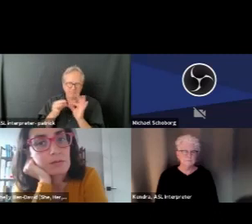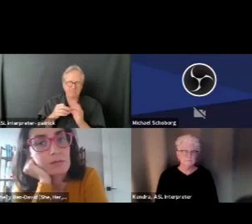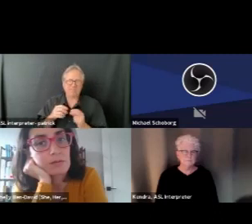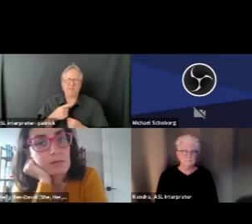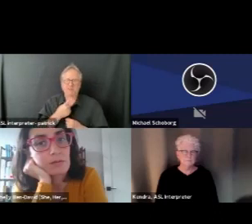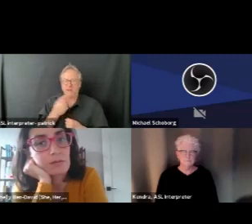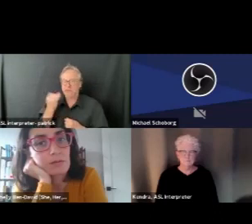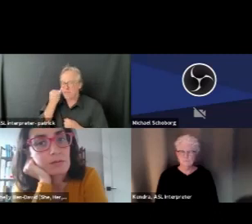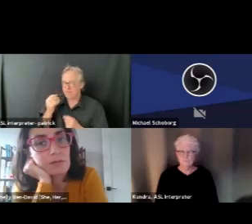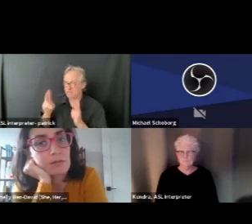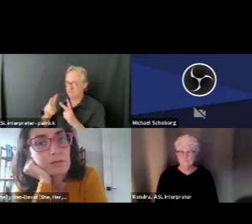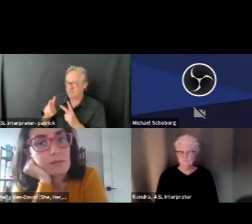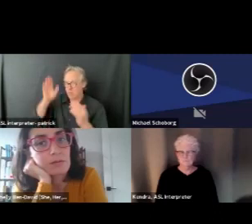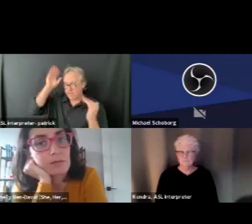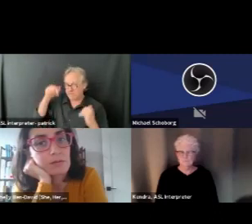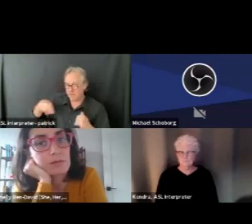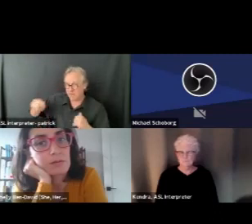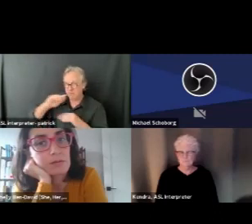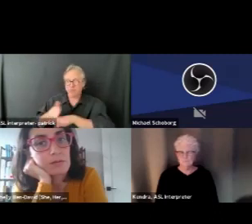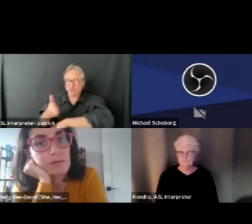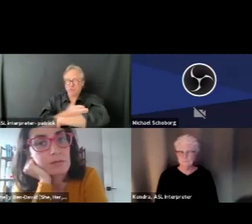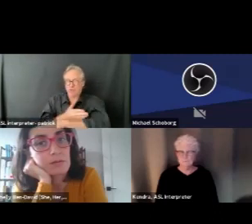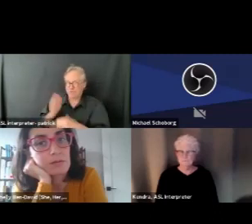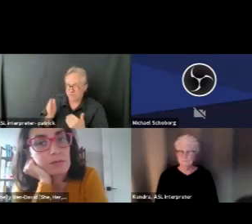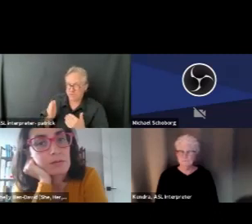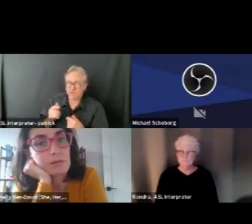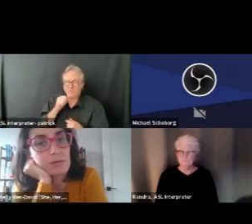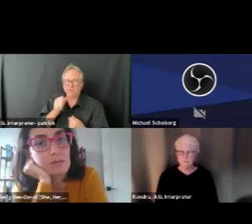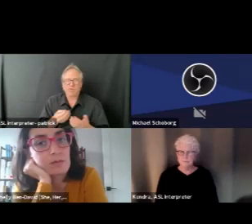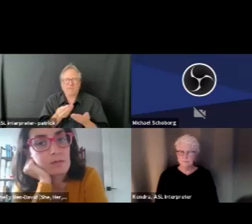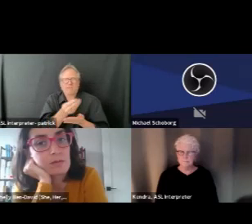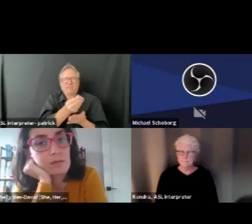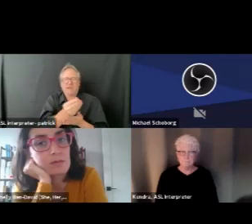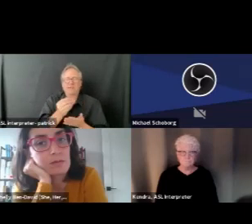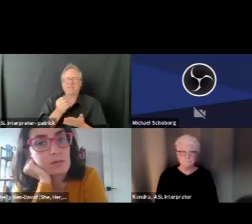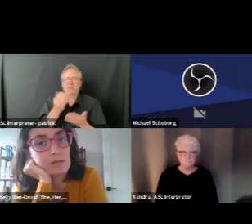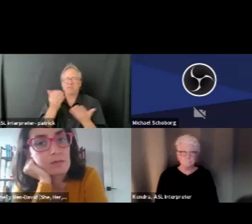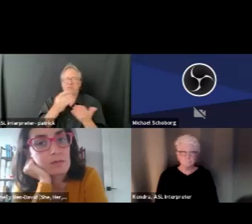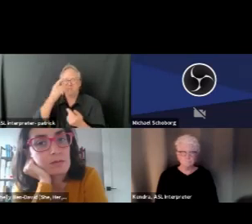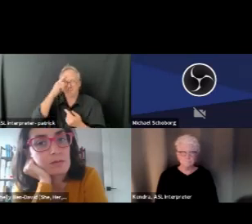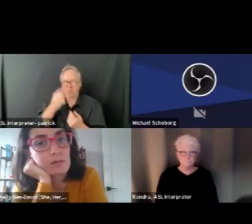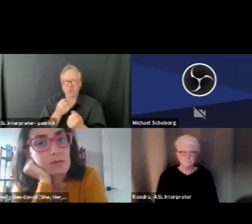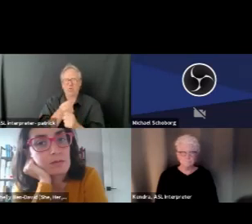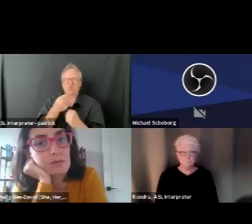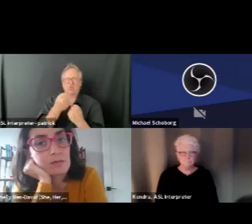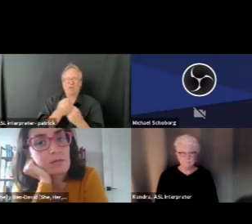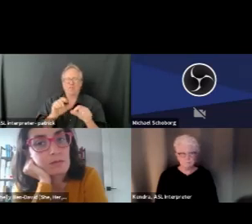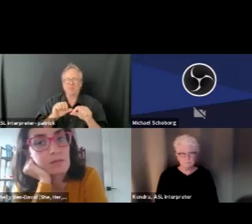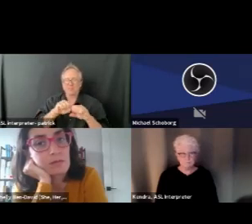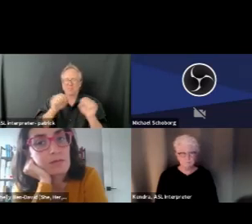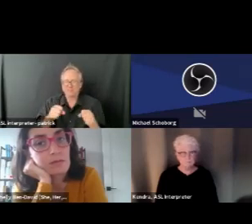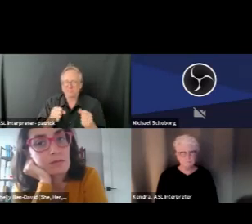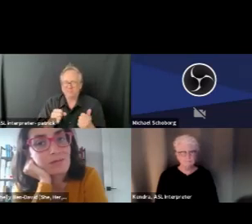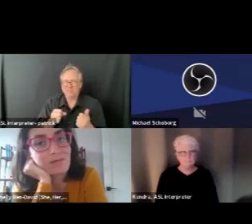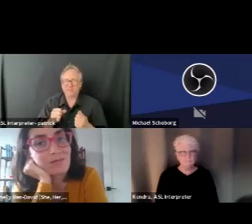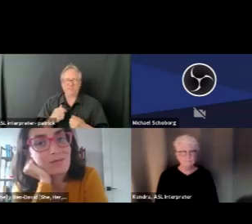if people are expected to be able to recover, then we don't have to fund services that support recovery anymore. So, I have an intense